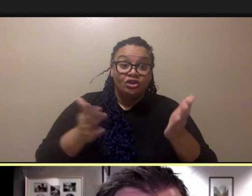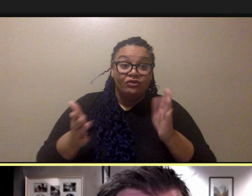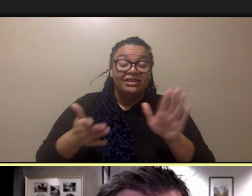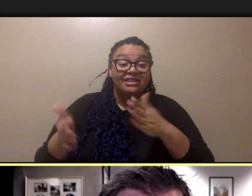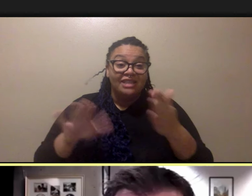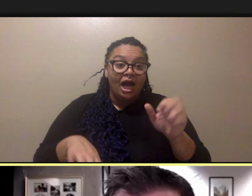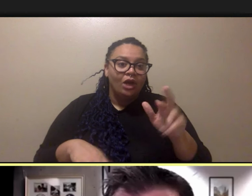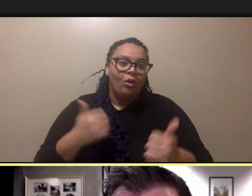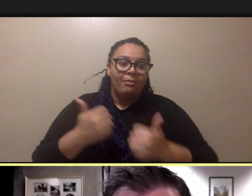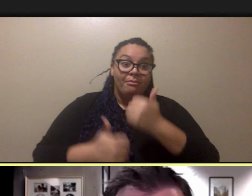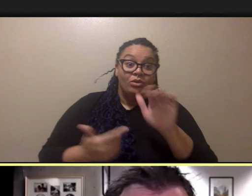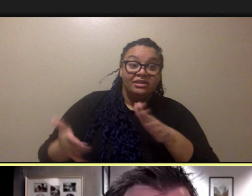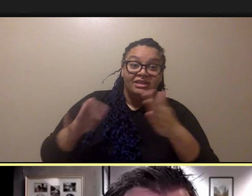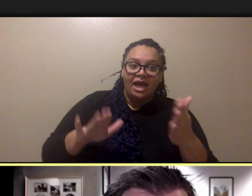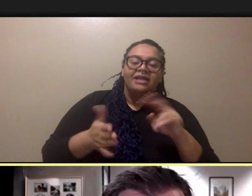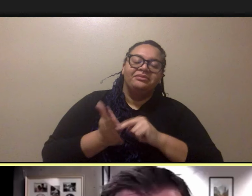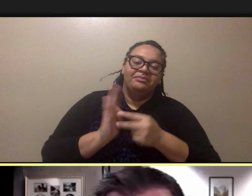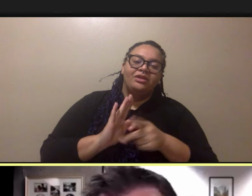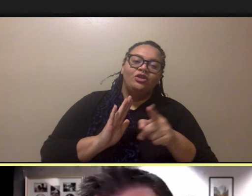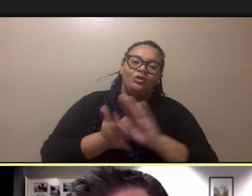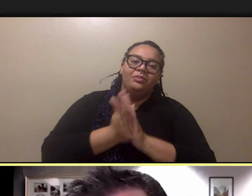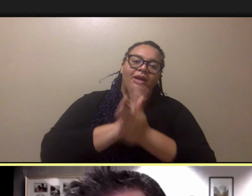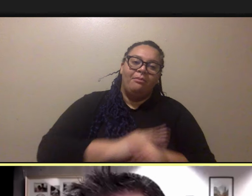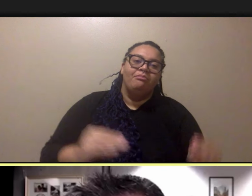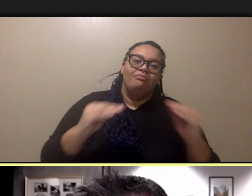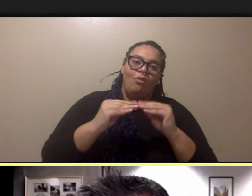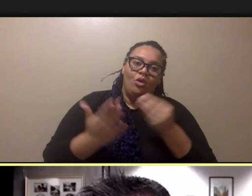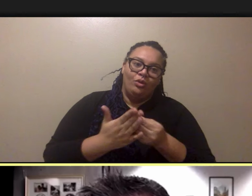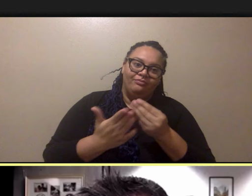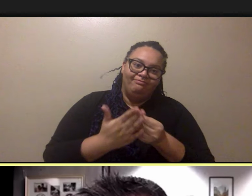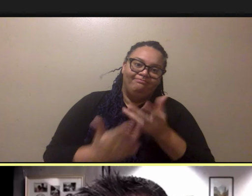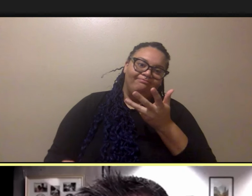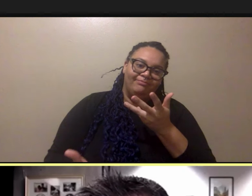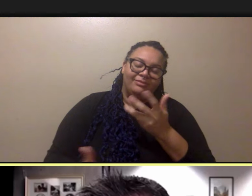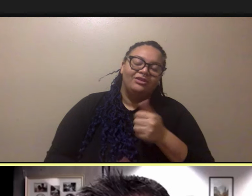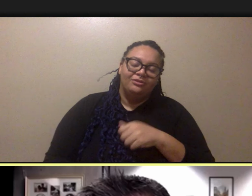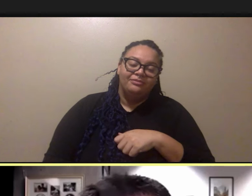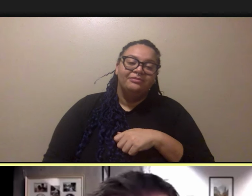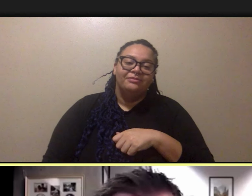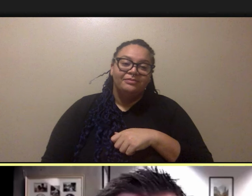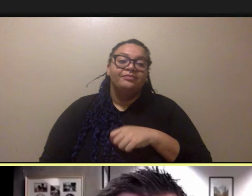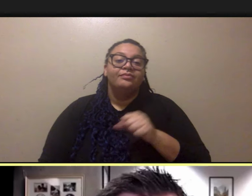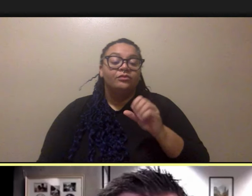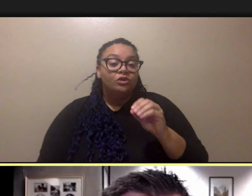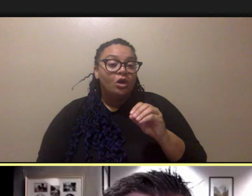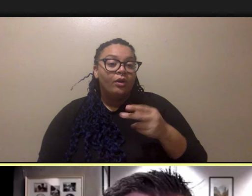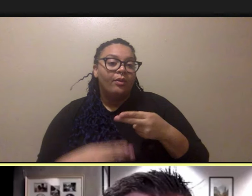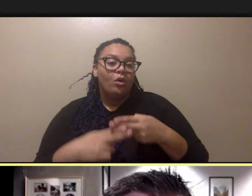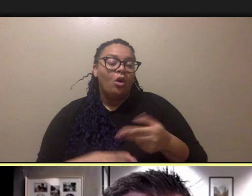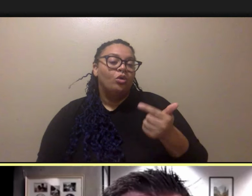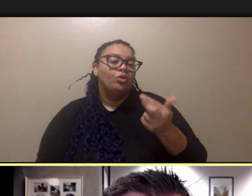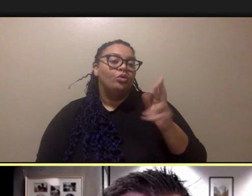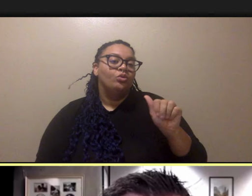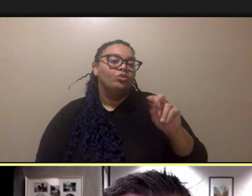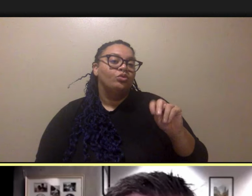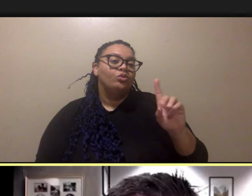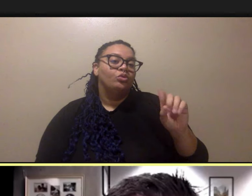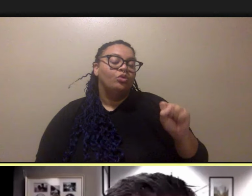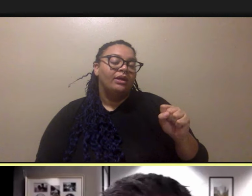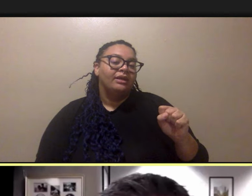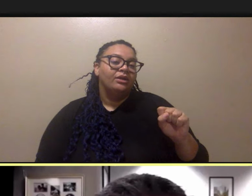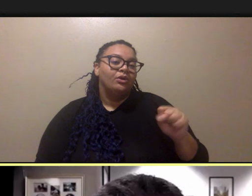of them died, suddenly you're a much richer person. So what were called the grandees, the early successful planters,